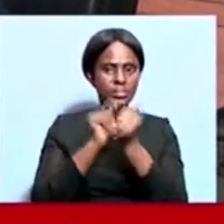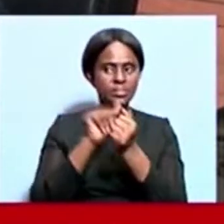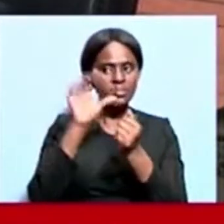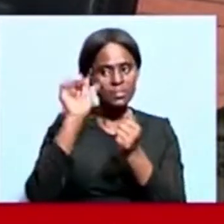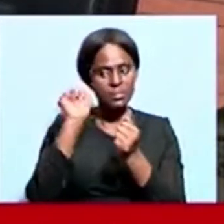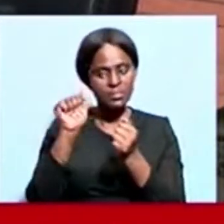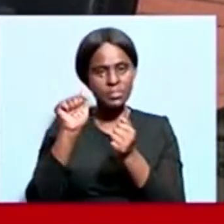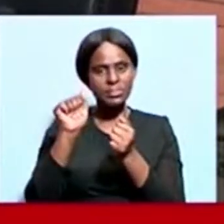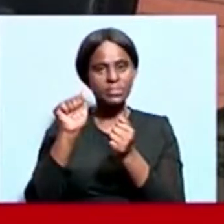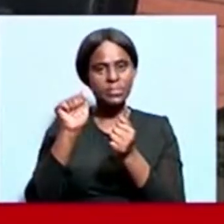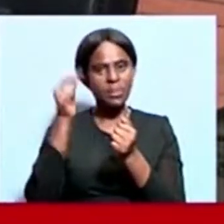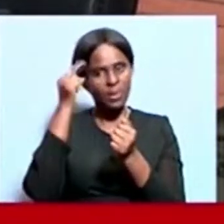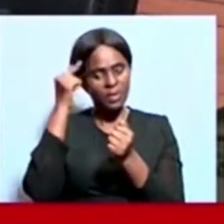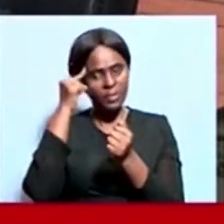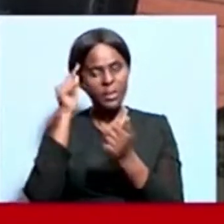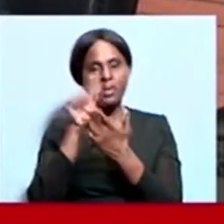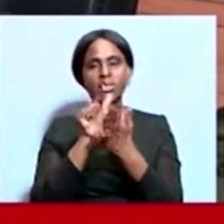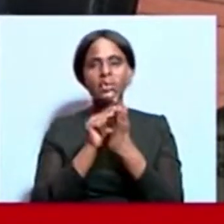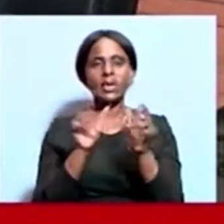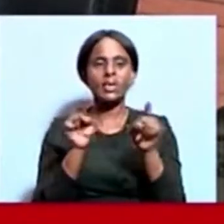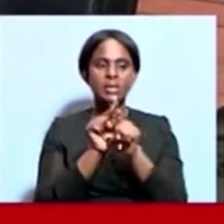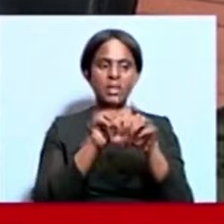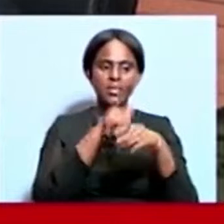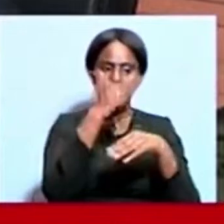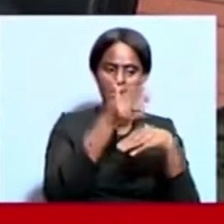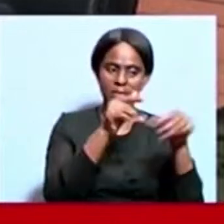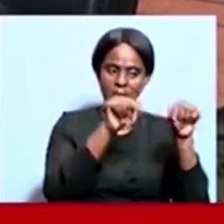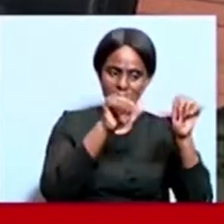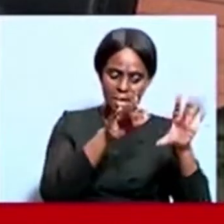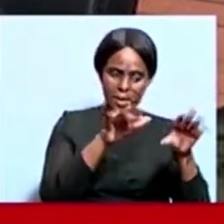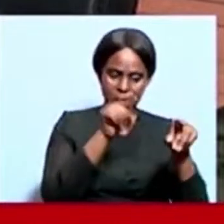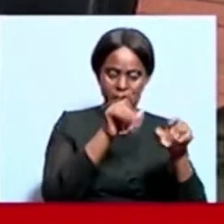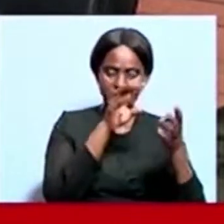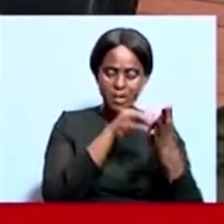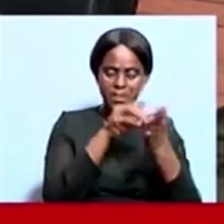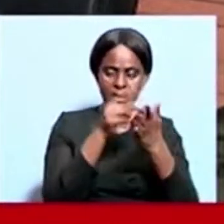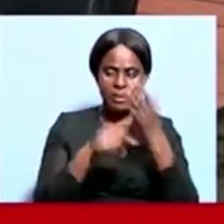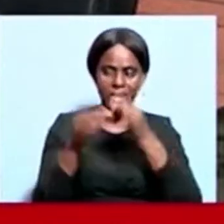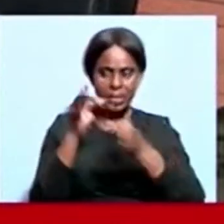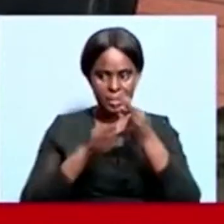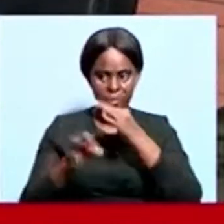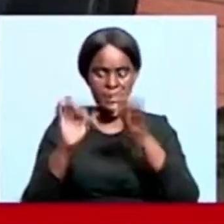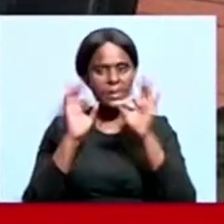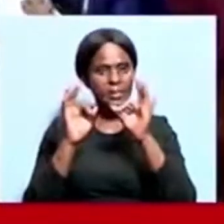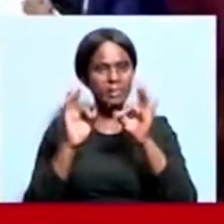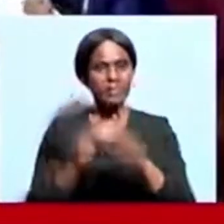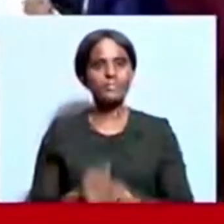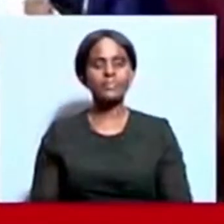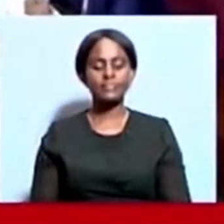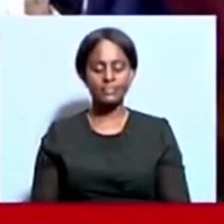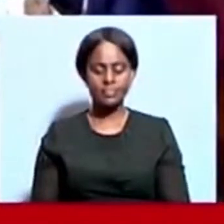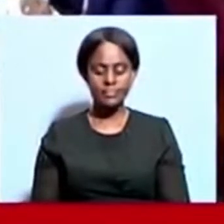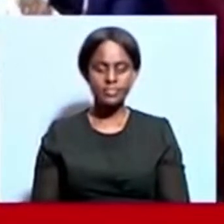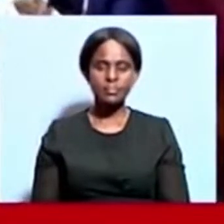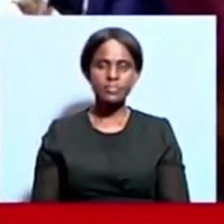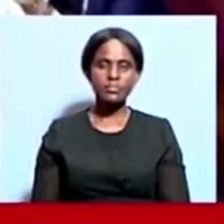with the external auditors. This matter that you're explaining very well. Thank you very much. I think